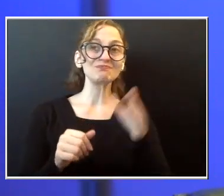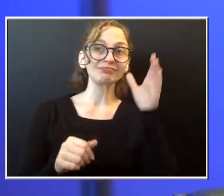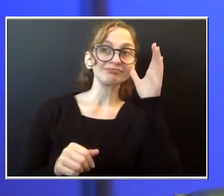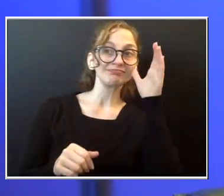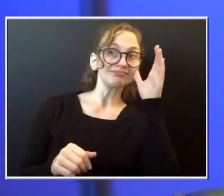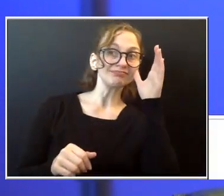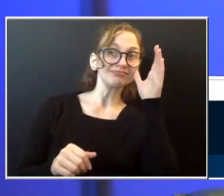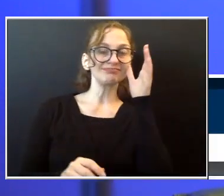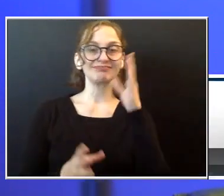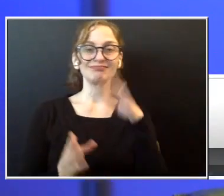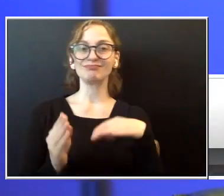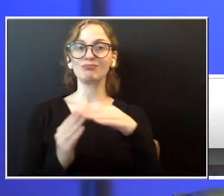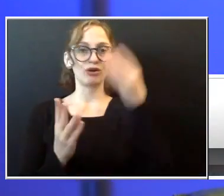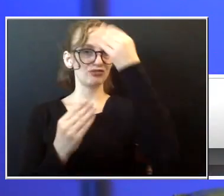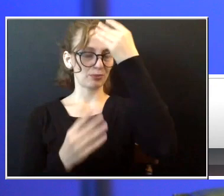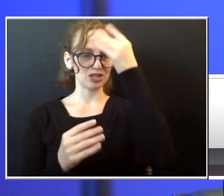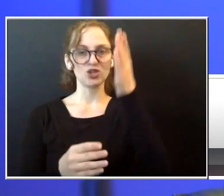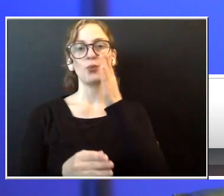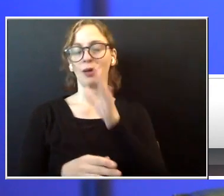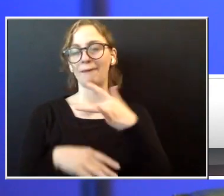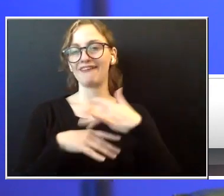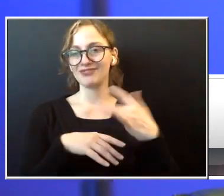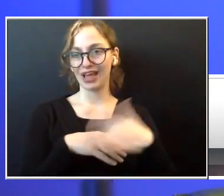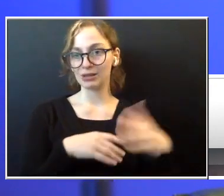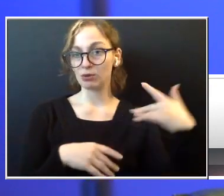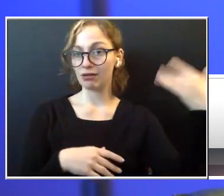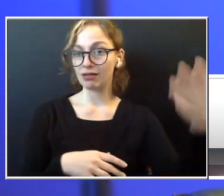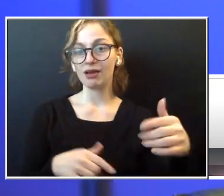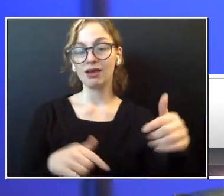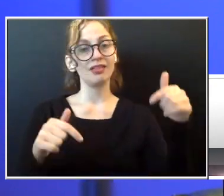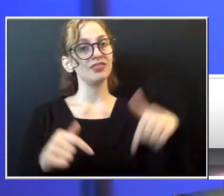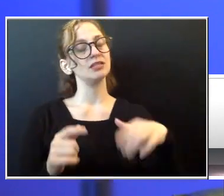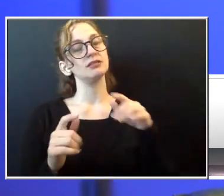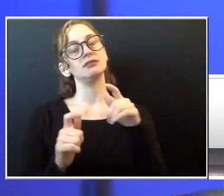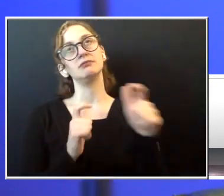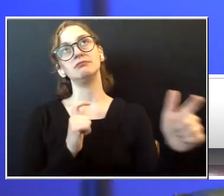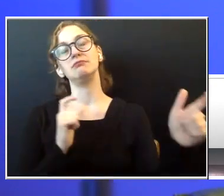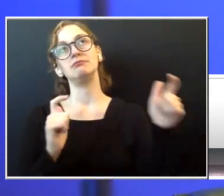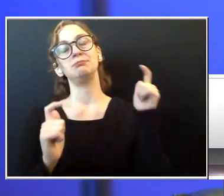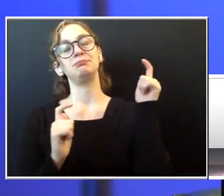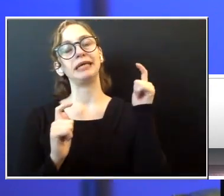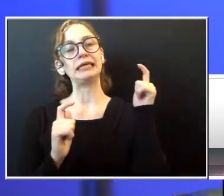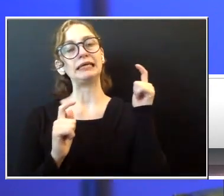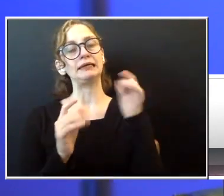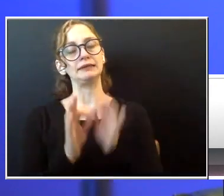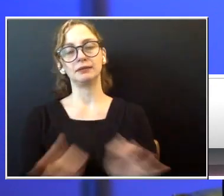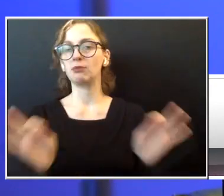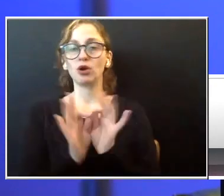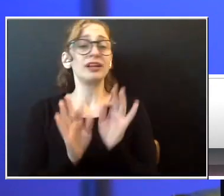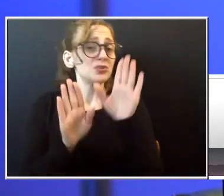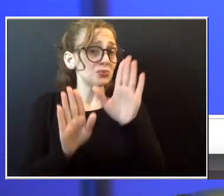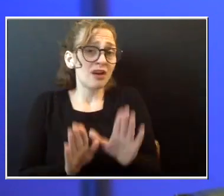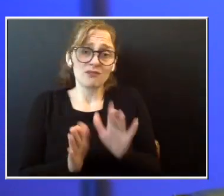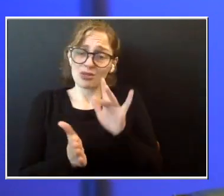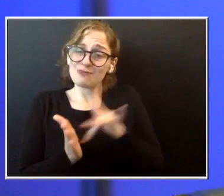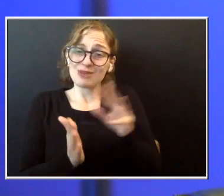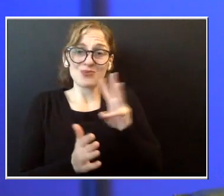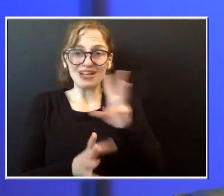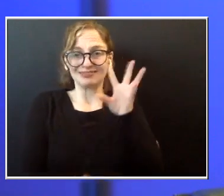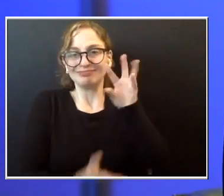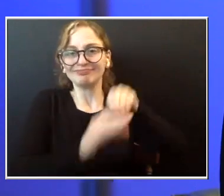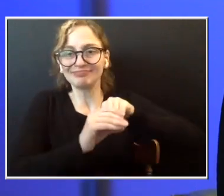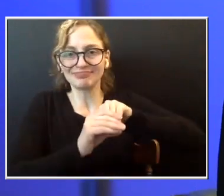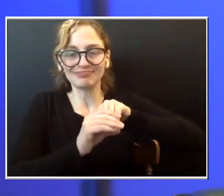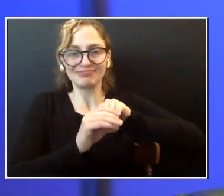just know that this is really big and important. And I think it's great that the Midwest is participating, and that right here at the